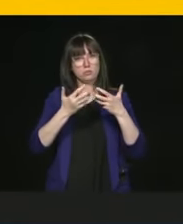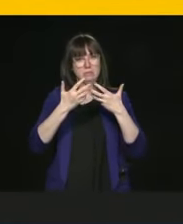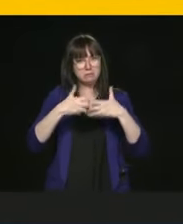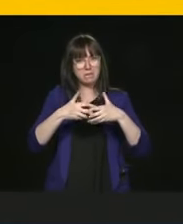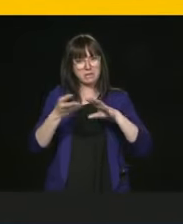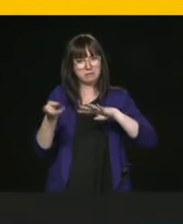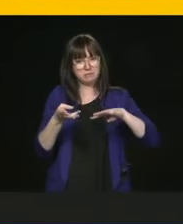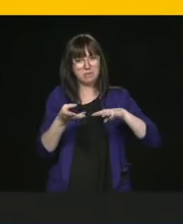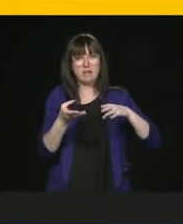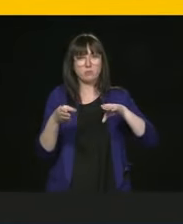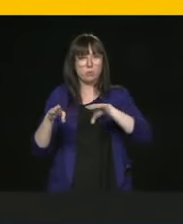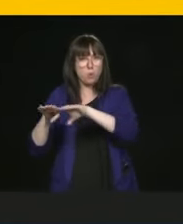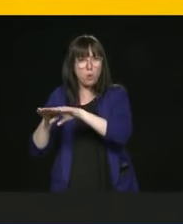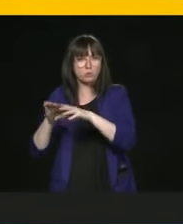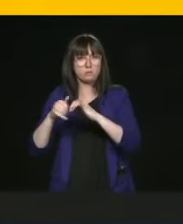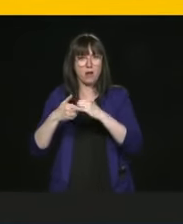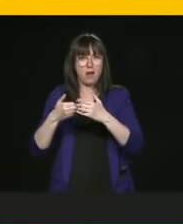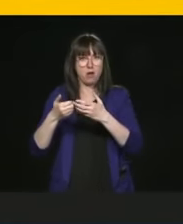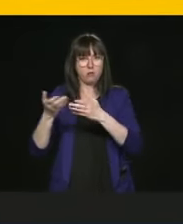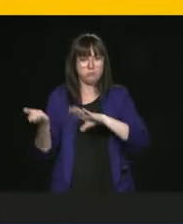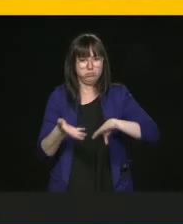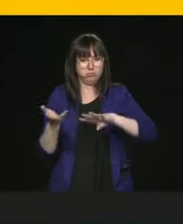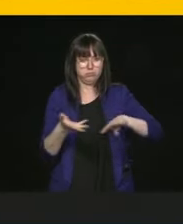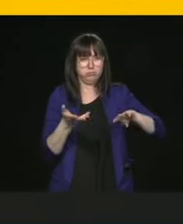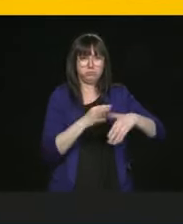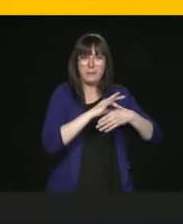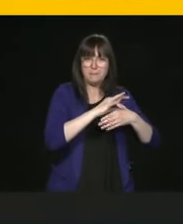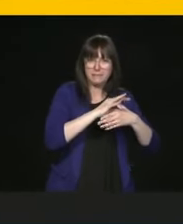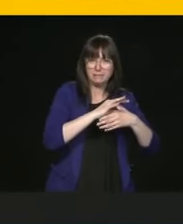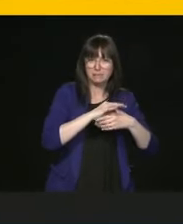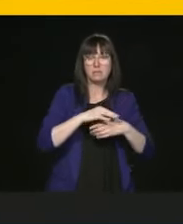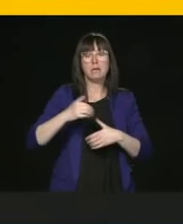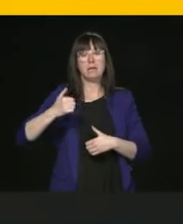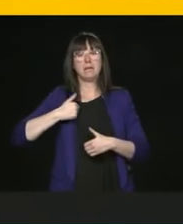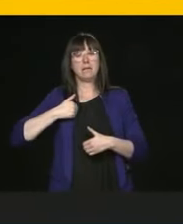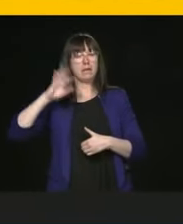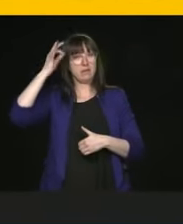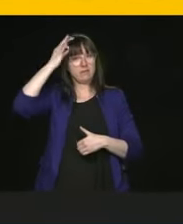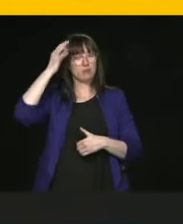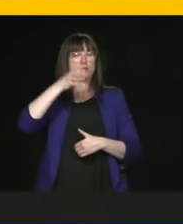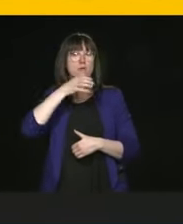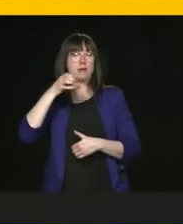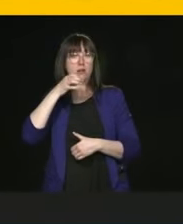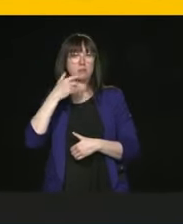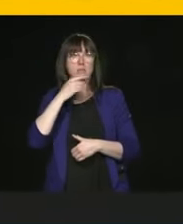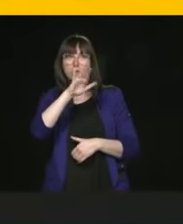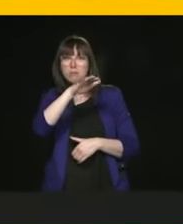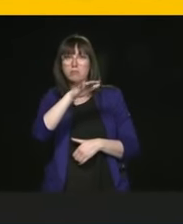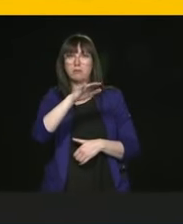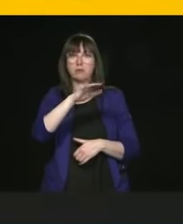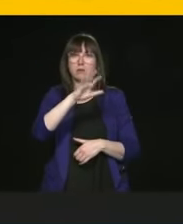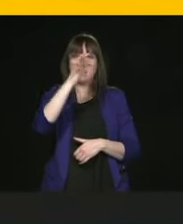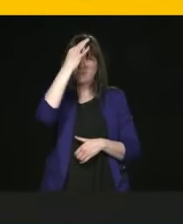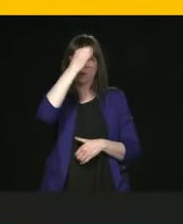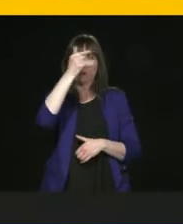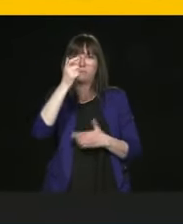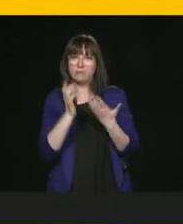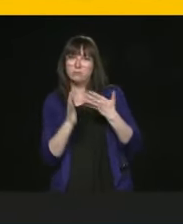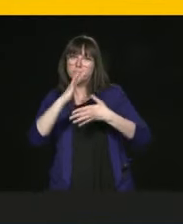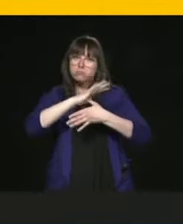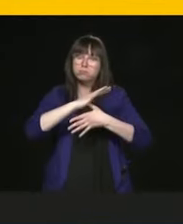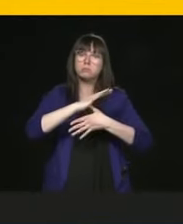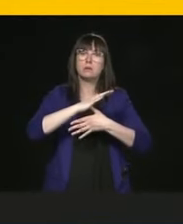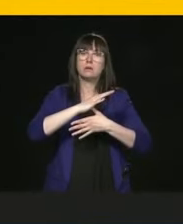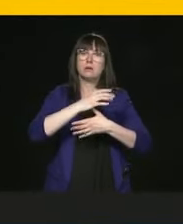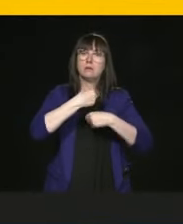because of COVID-19. And the Canadian Federation of Agriculture has said that your government needs to prioritize food production so we